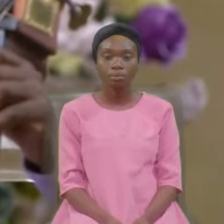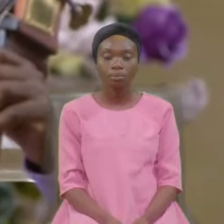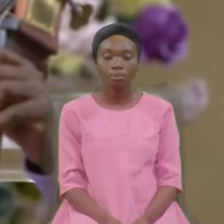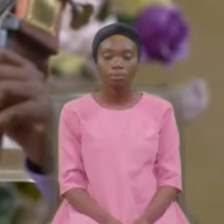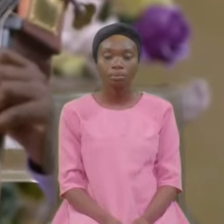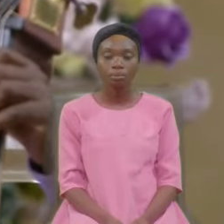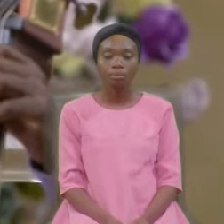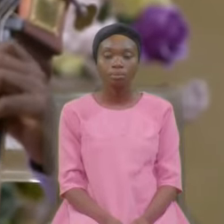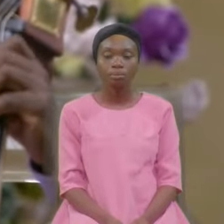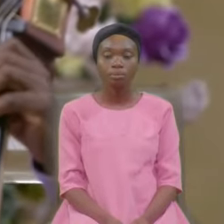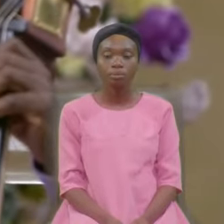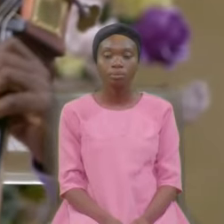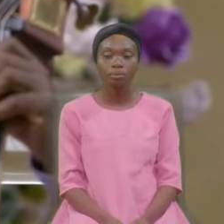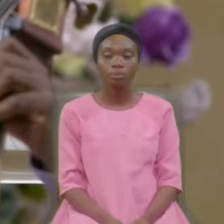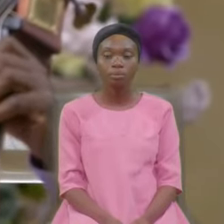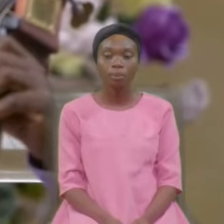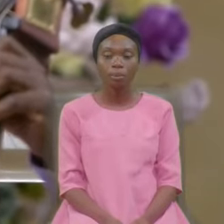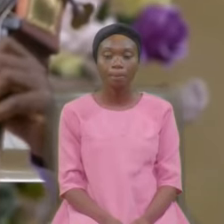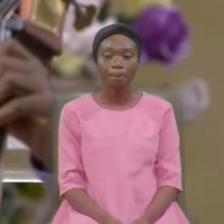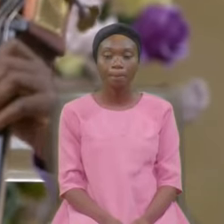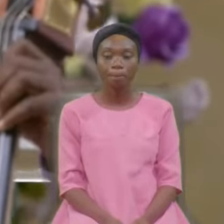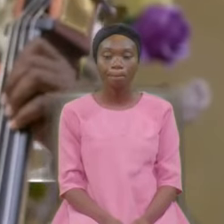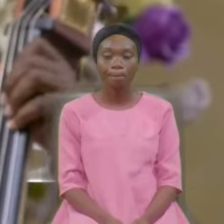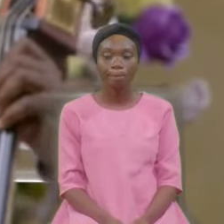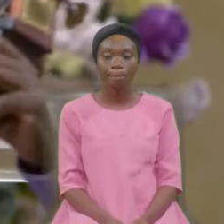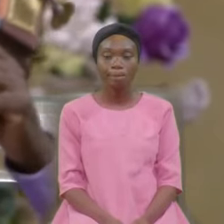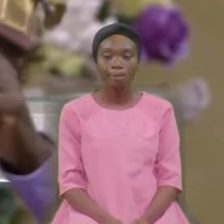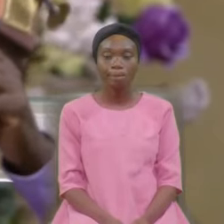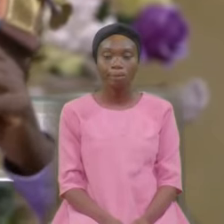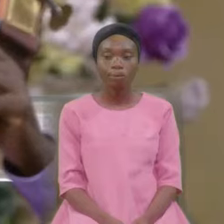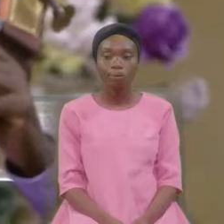Who can be against us, against us?